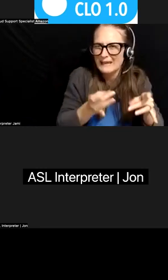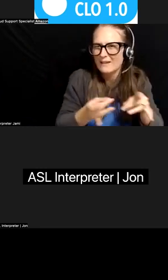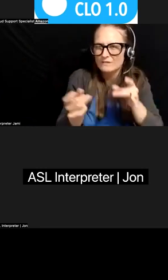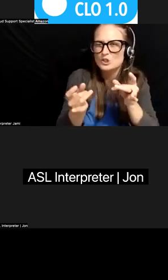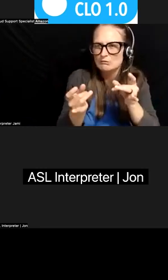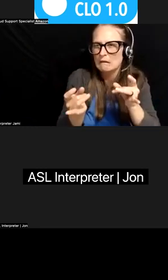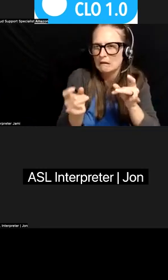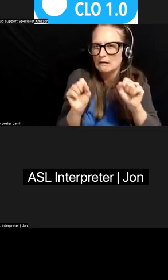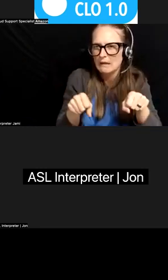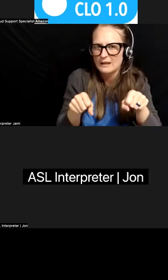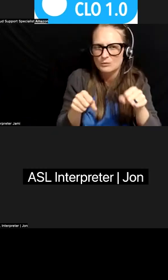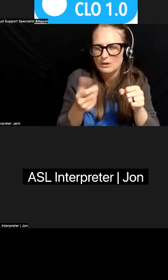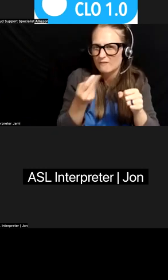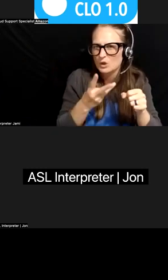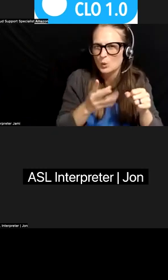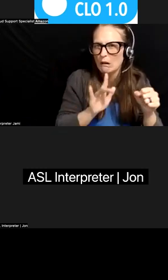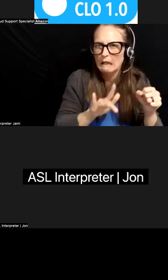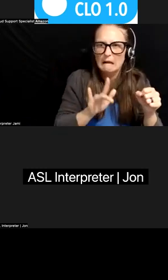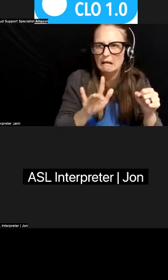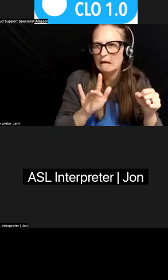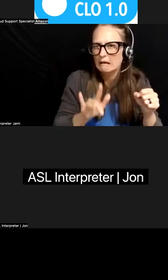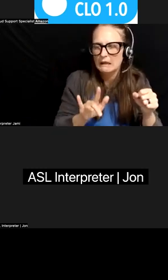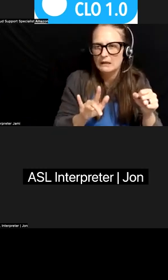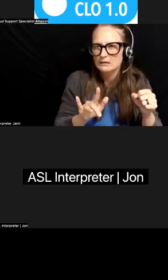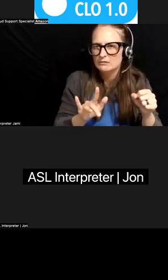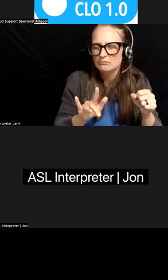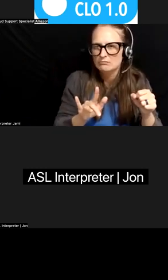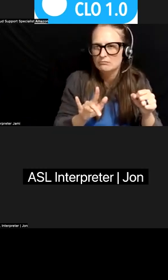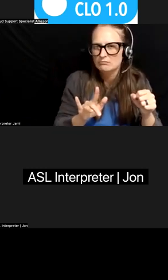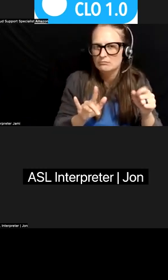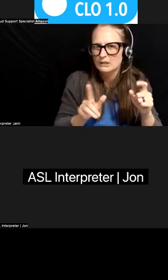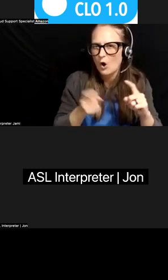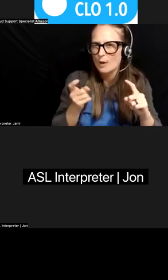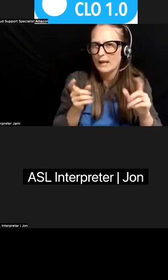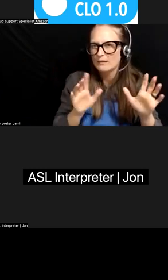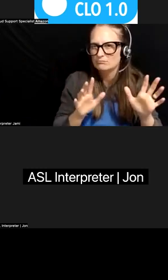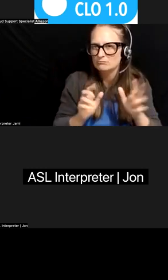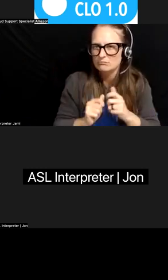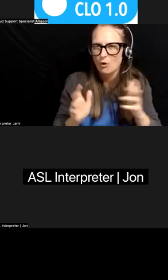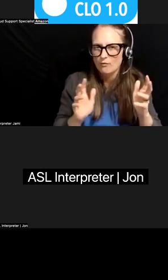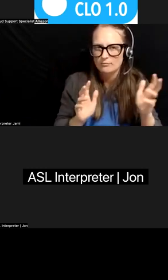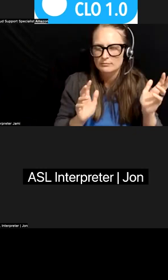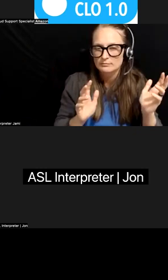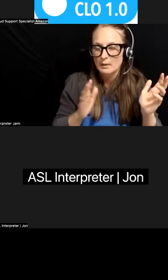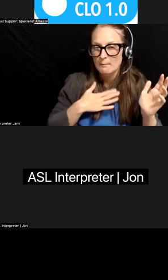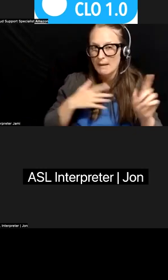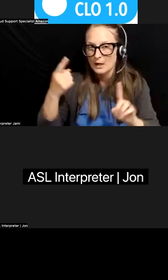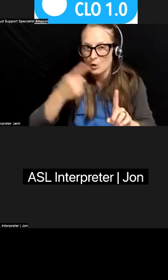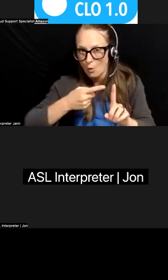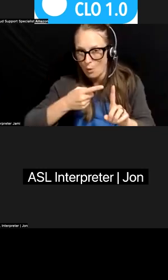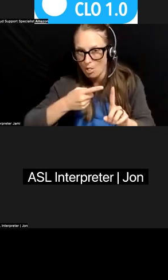with just matter of a few clicks, and we can automate all of that. So my goal is to spin a web